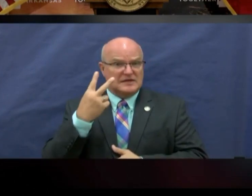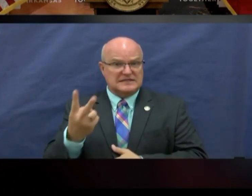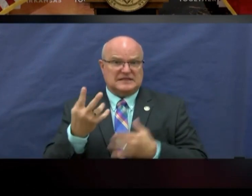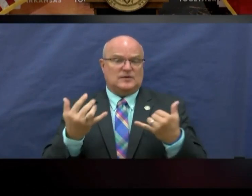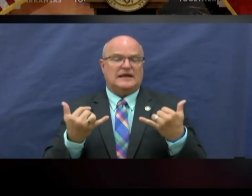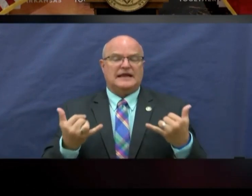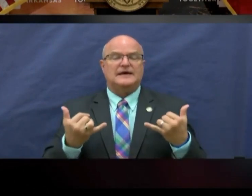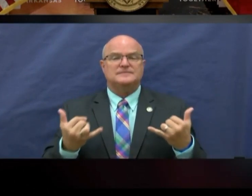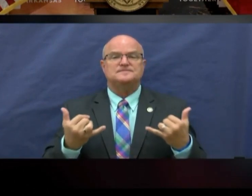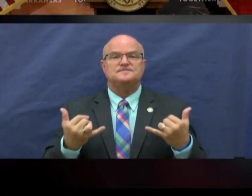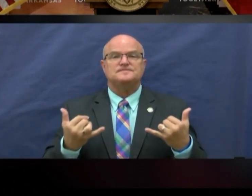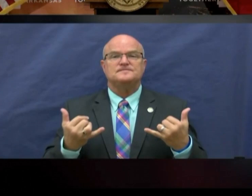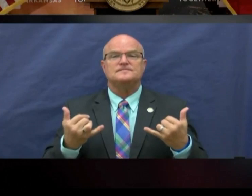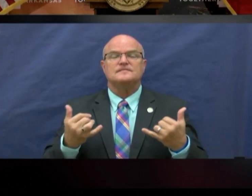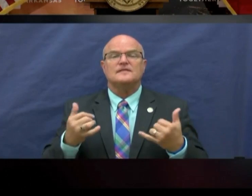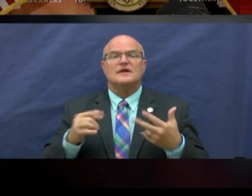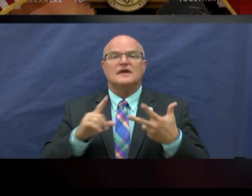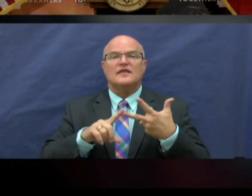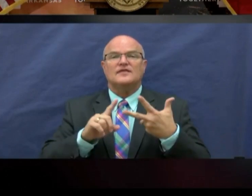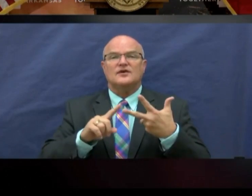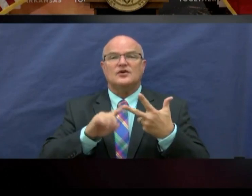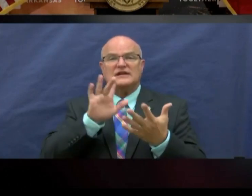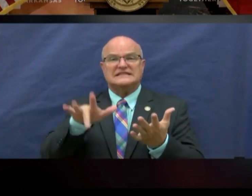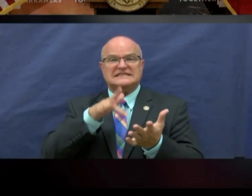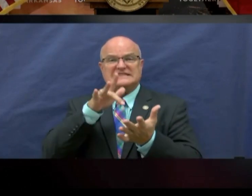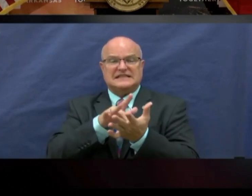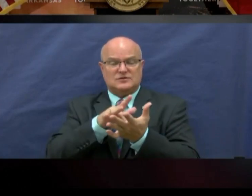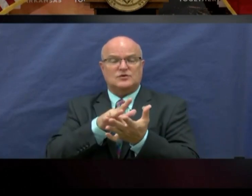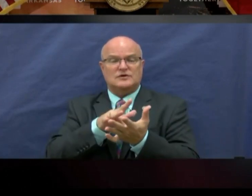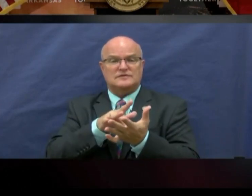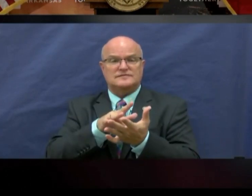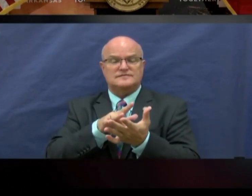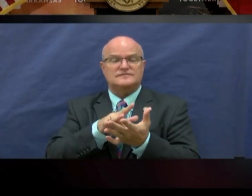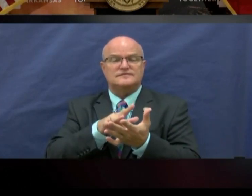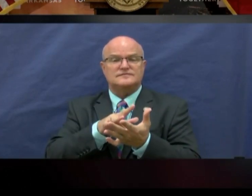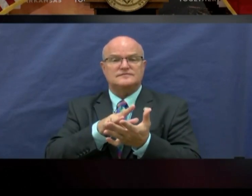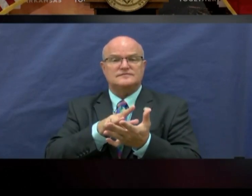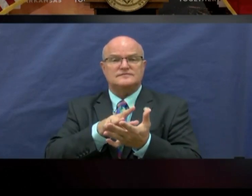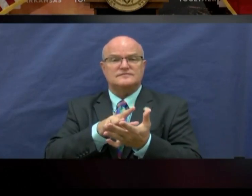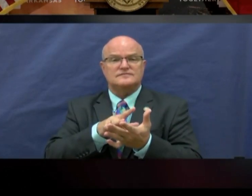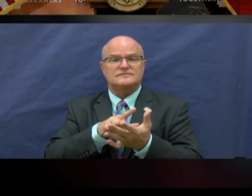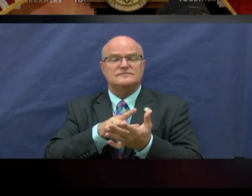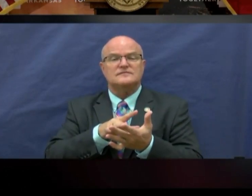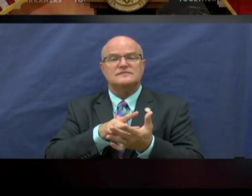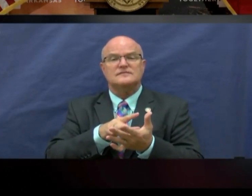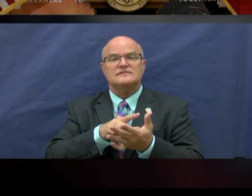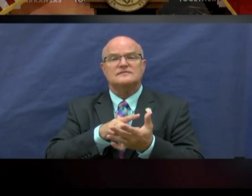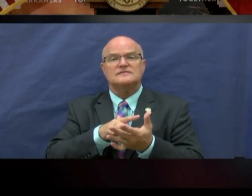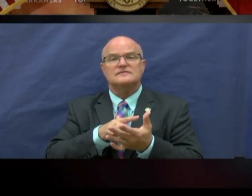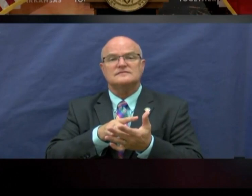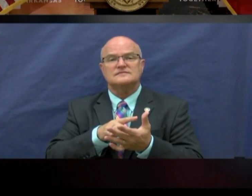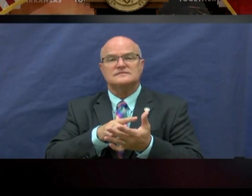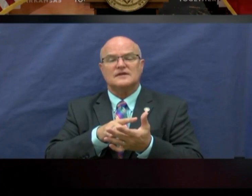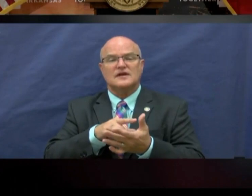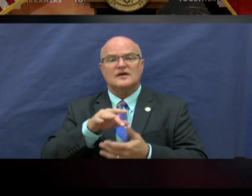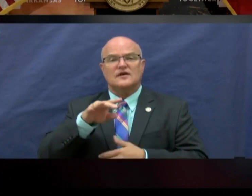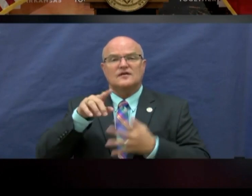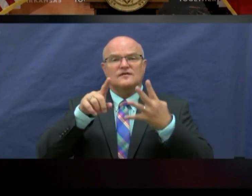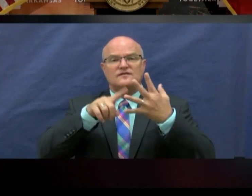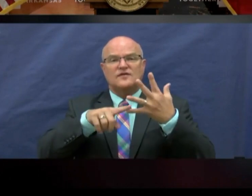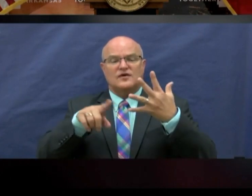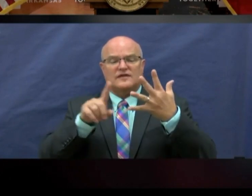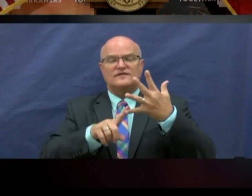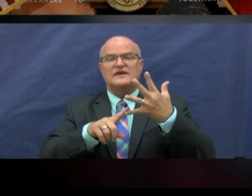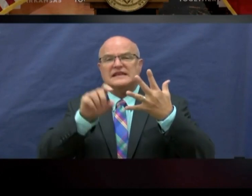right now. And then third would be the Central District, Central Arkansas, and then the fourth and fifth would